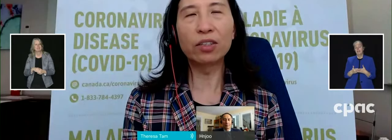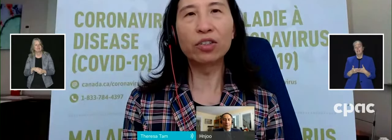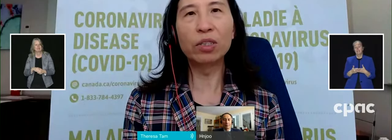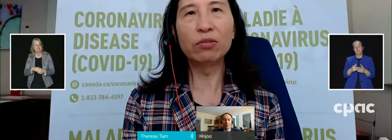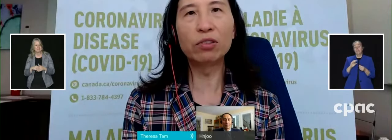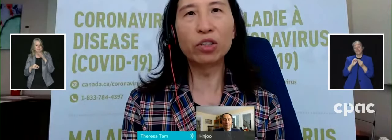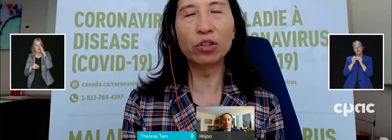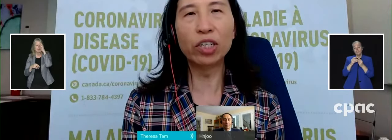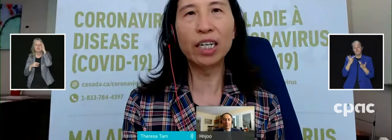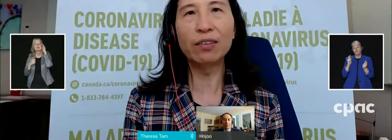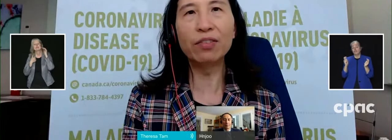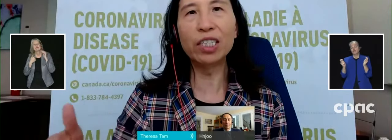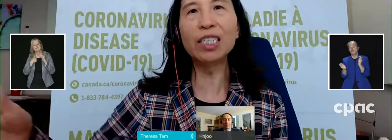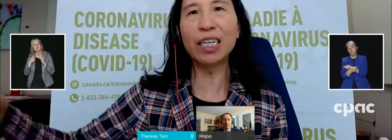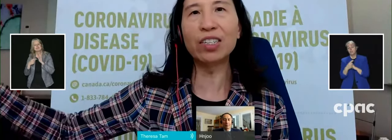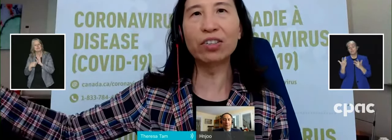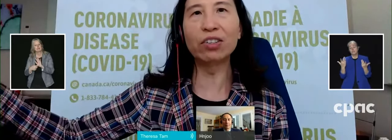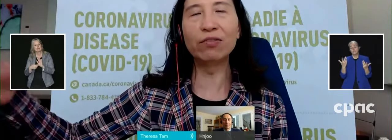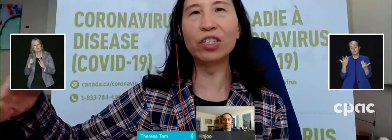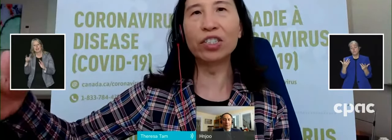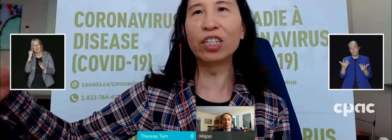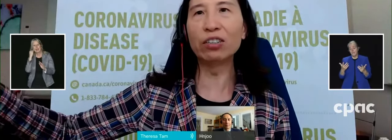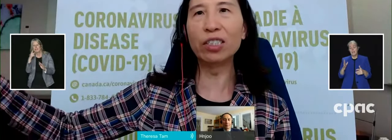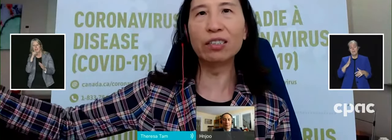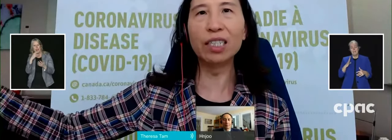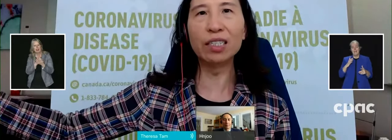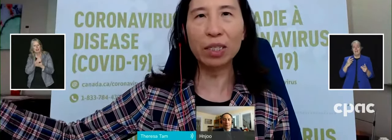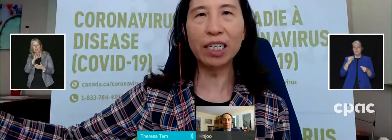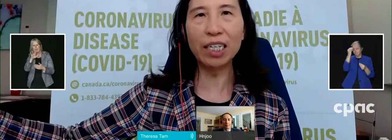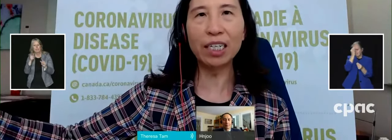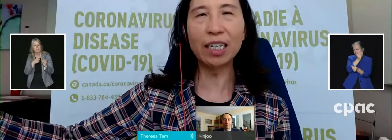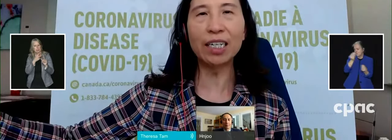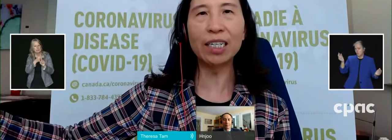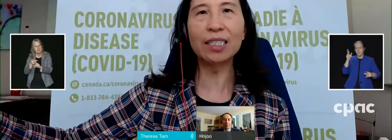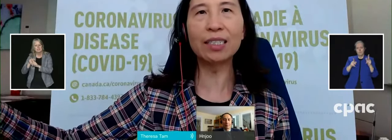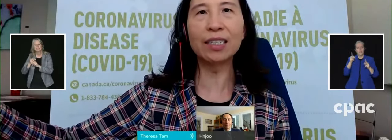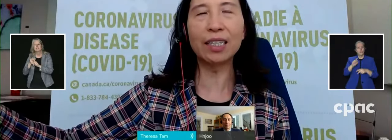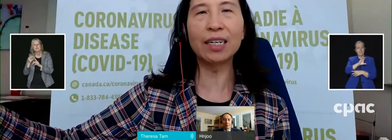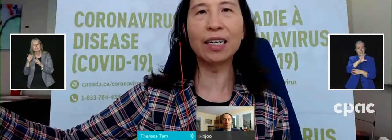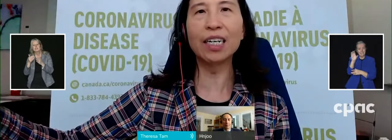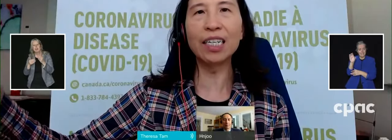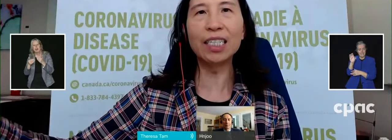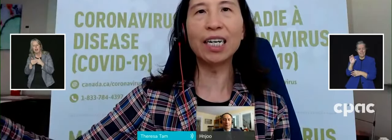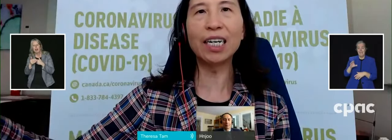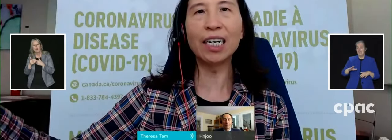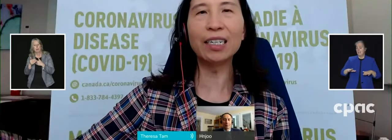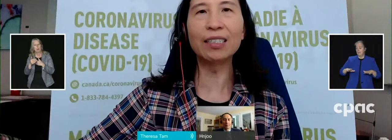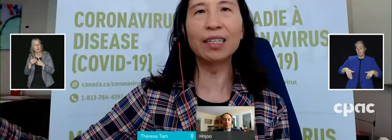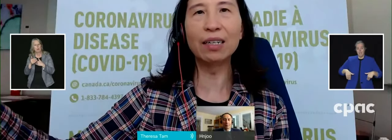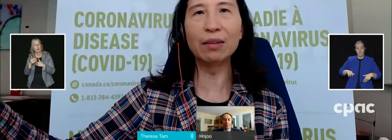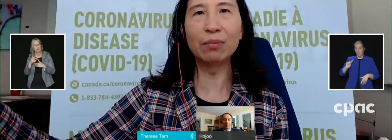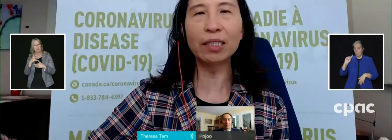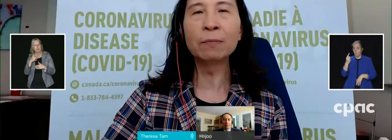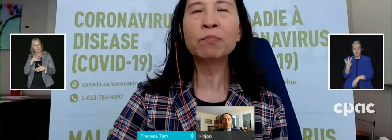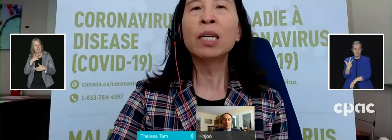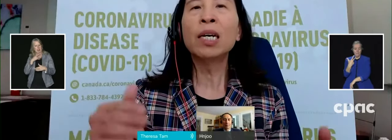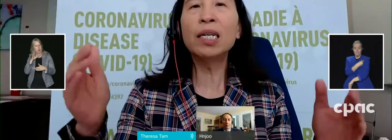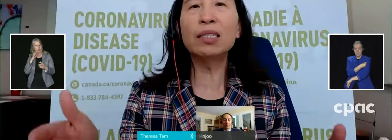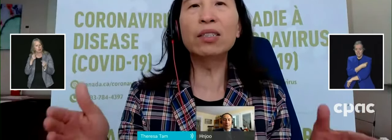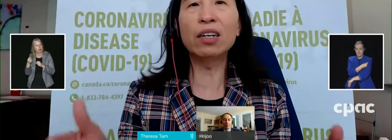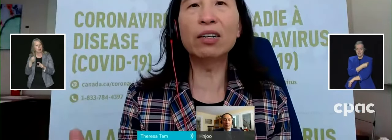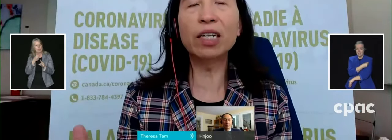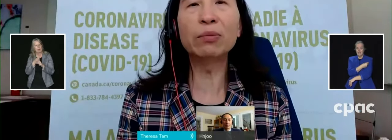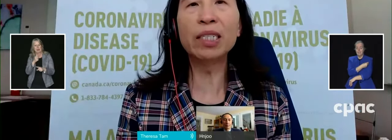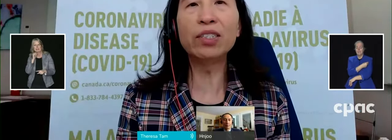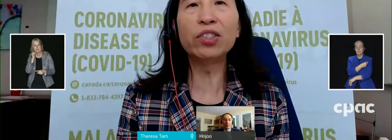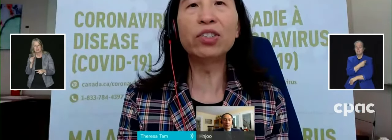Canadians should be reassured that if you didn't get your first dose till a little bit later, that is unlikely that has an impact.